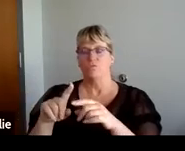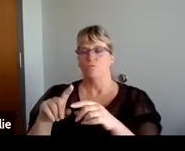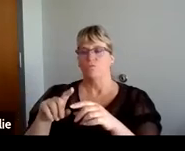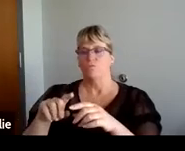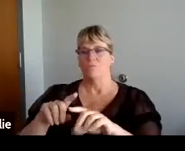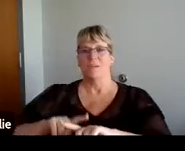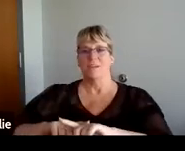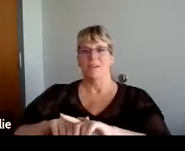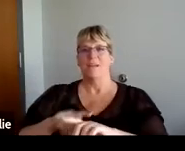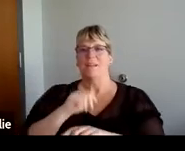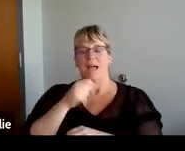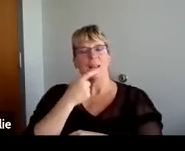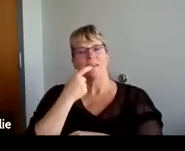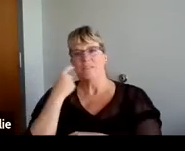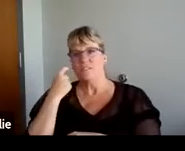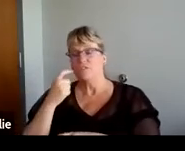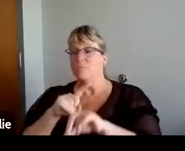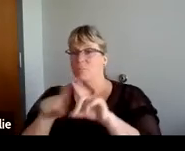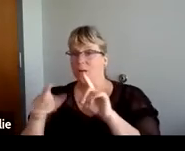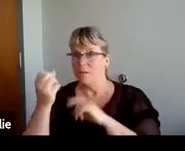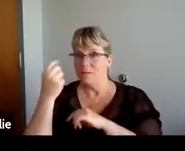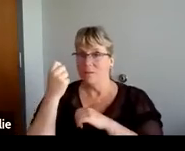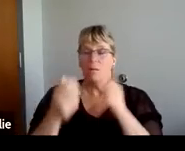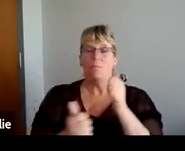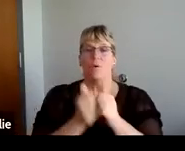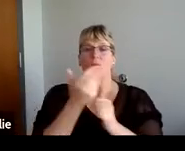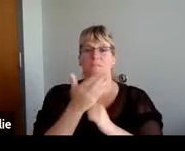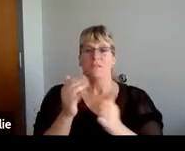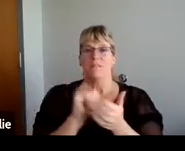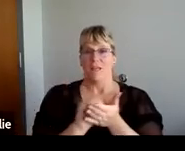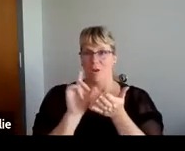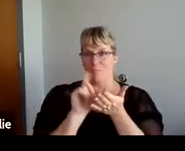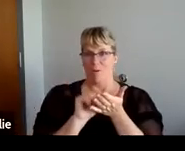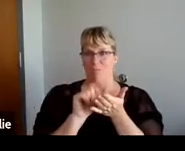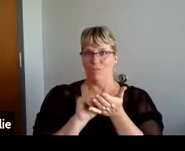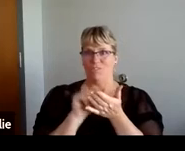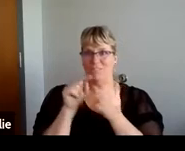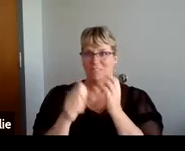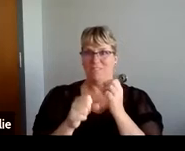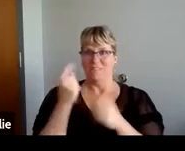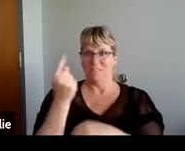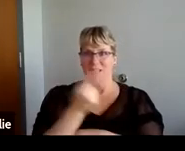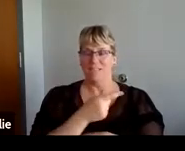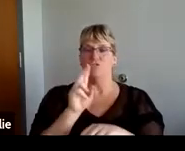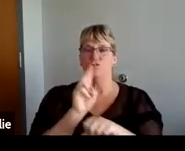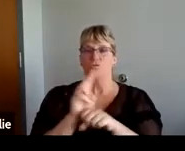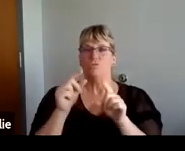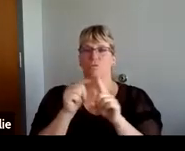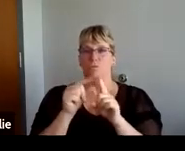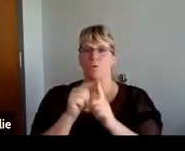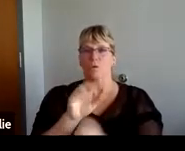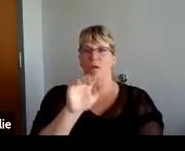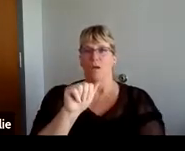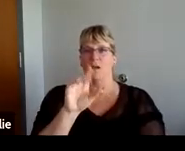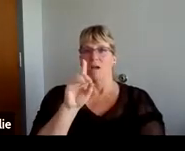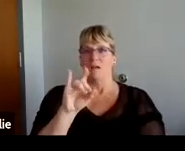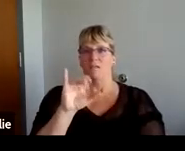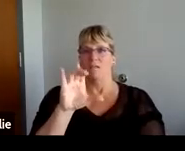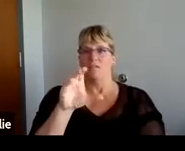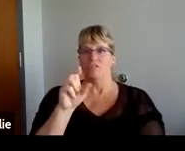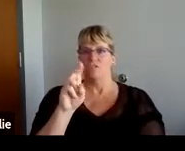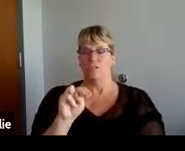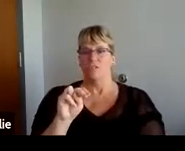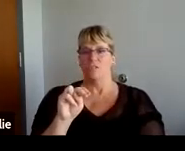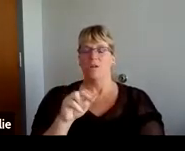from addiction. However, most things that are published these days still use the term addiction. So if you hear me use substance